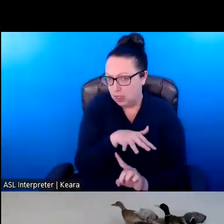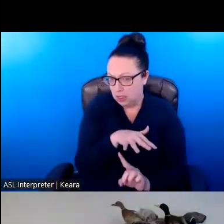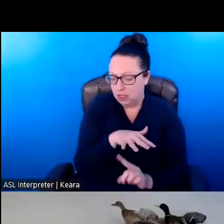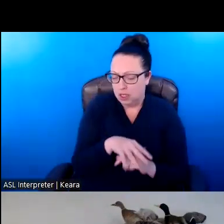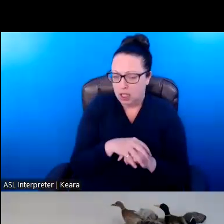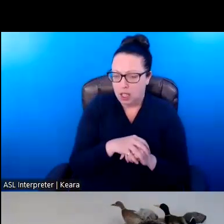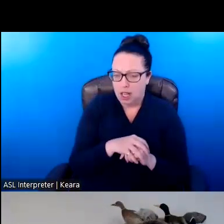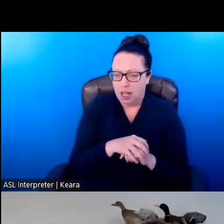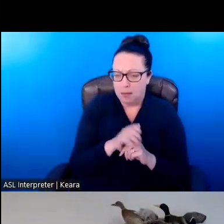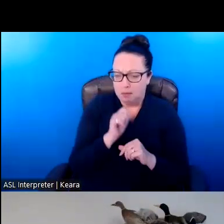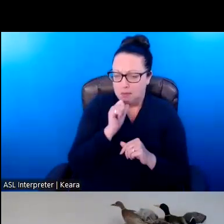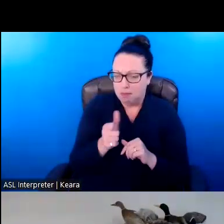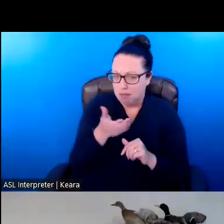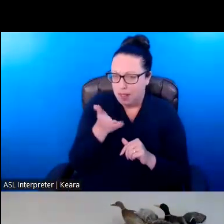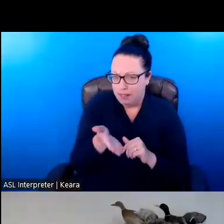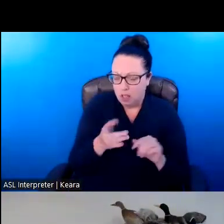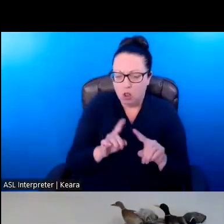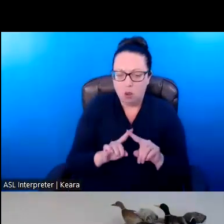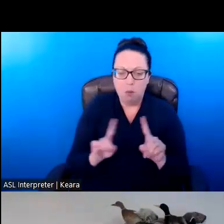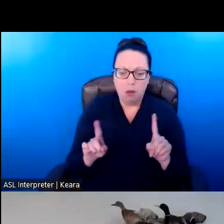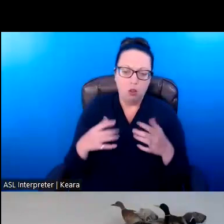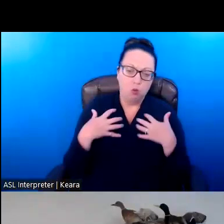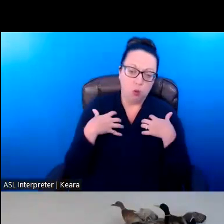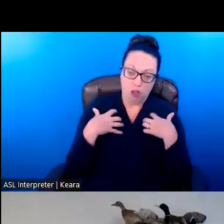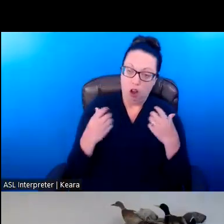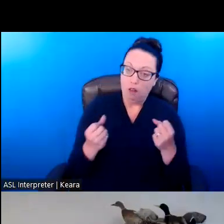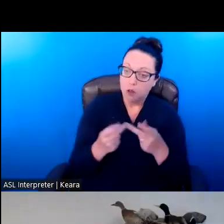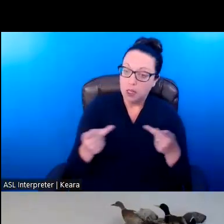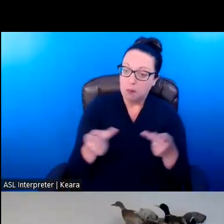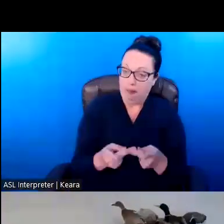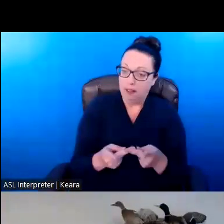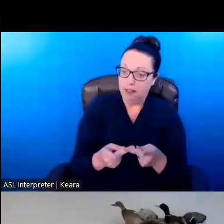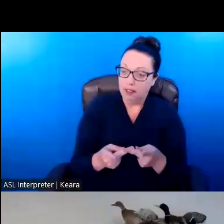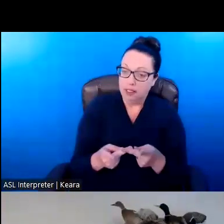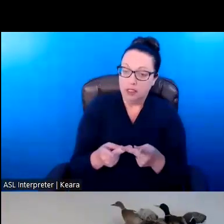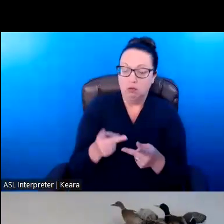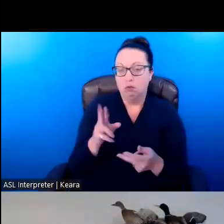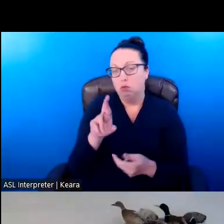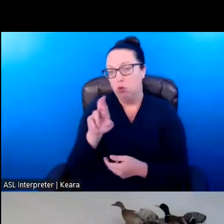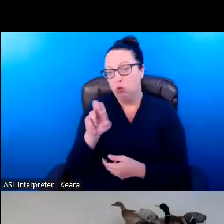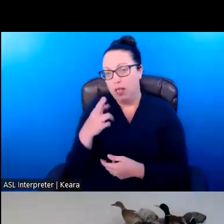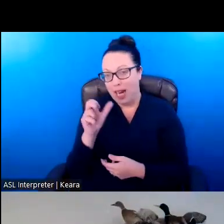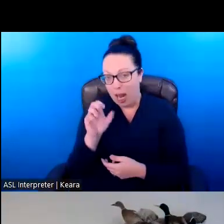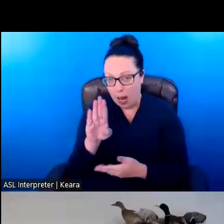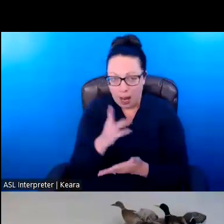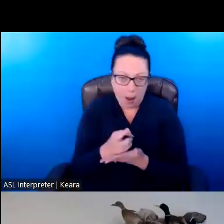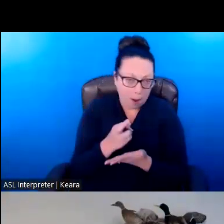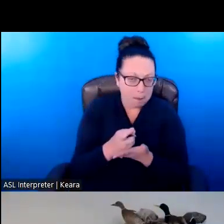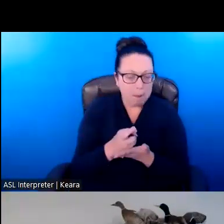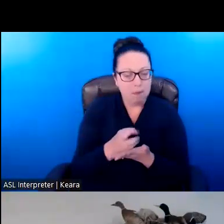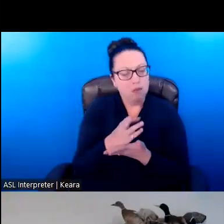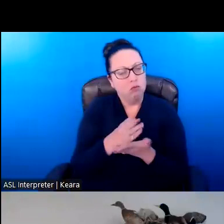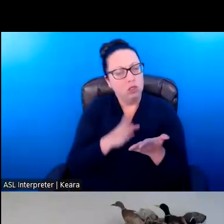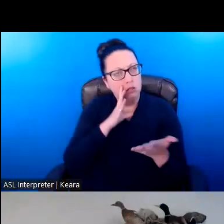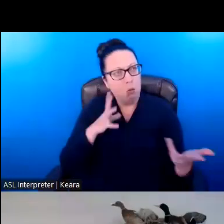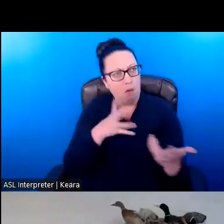Not so much there in a recovery place, some sort of rehab or residential treatment. Some of these will fit, some of